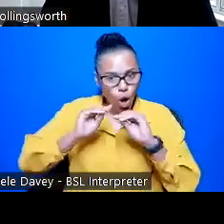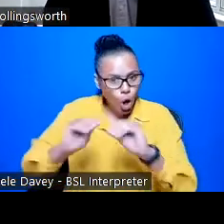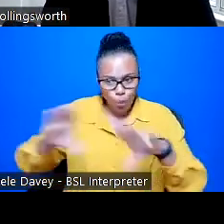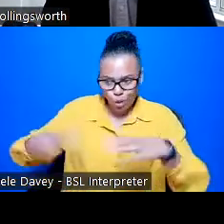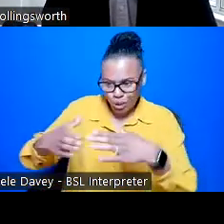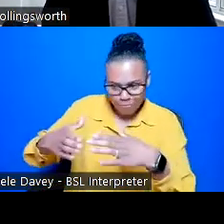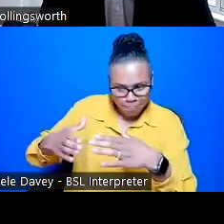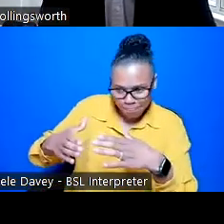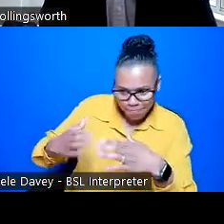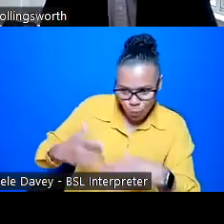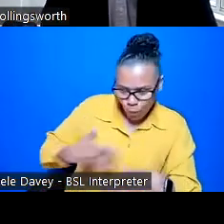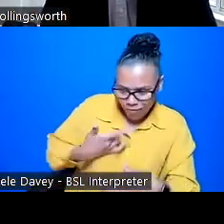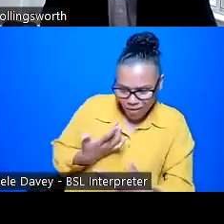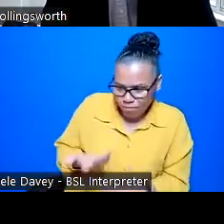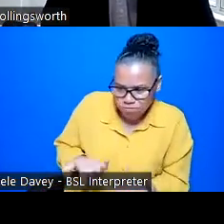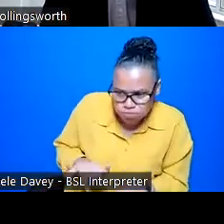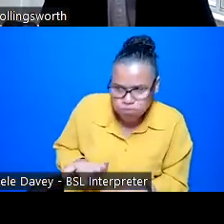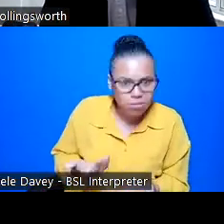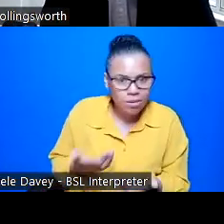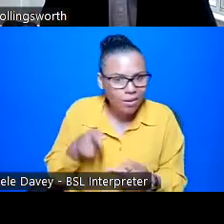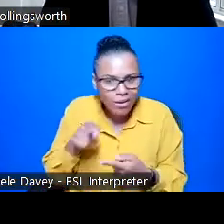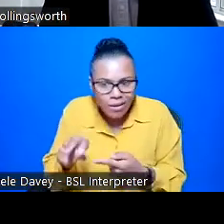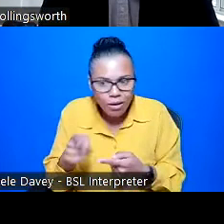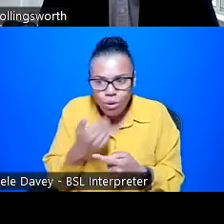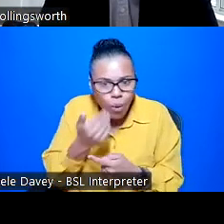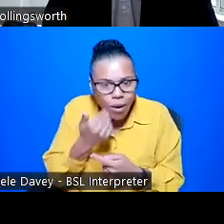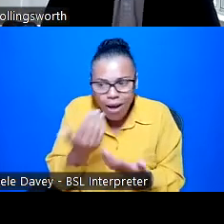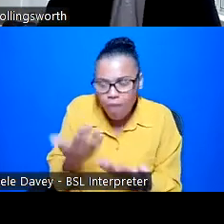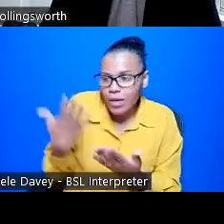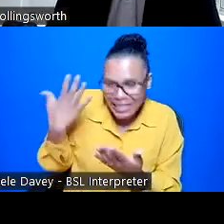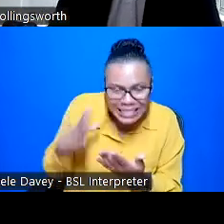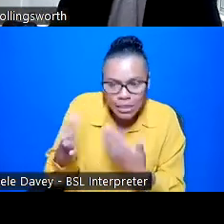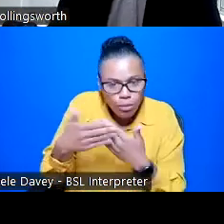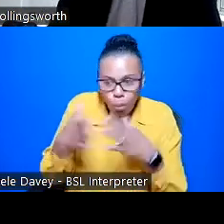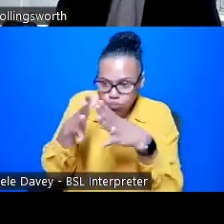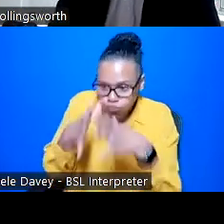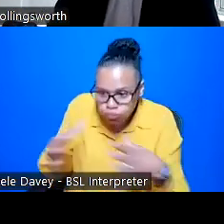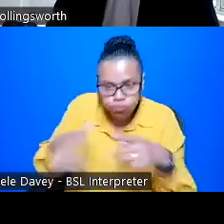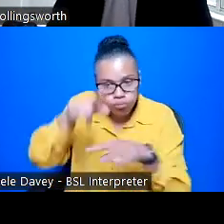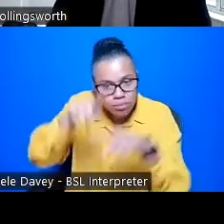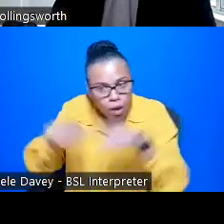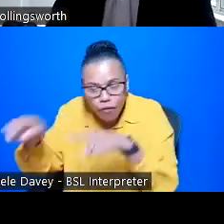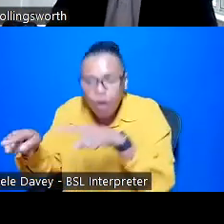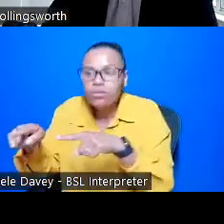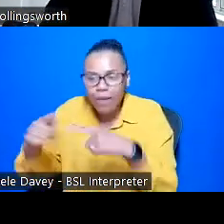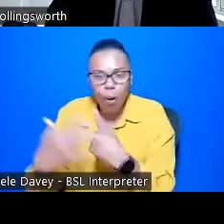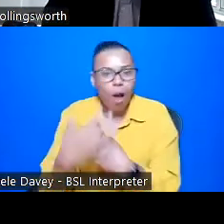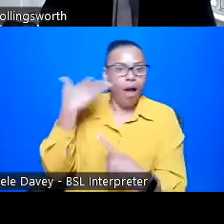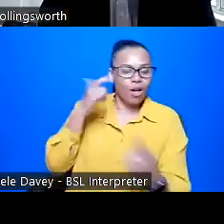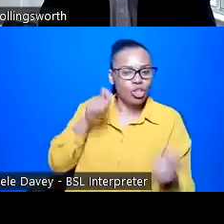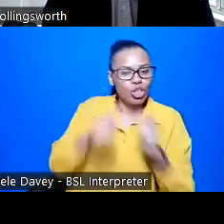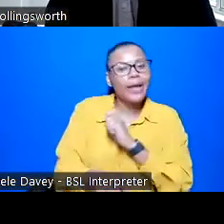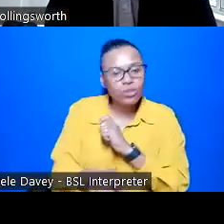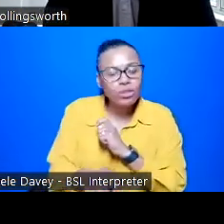is a loss to our ambition to change. And therefore, using the system partner role to engage with the sector to gather insight is a